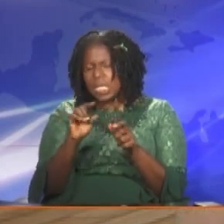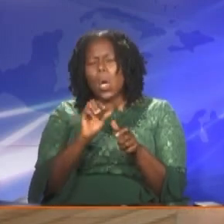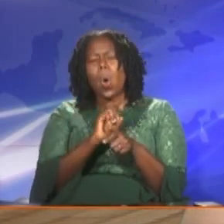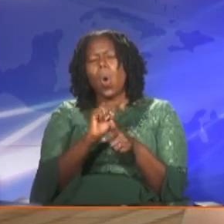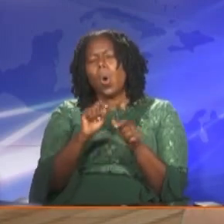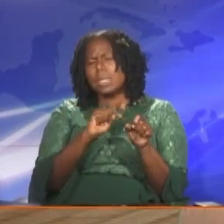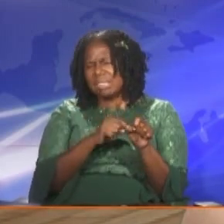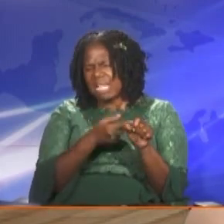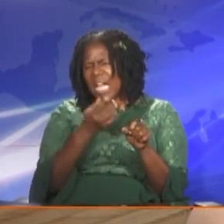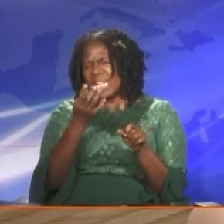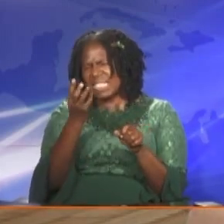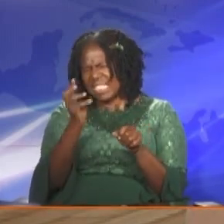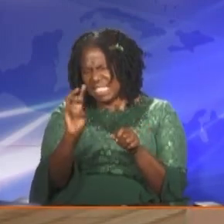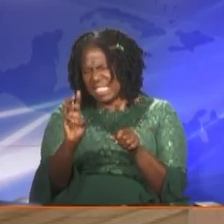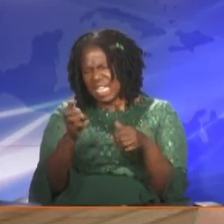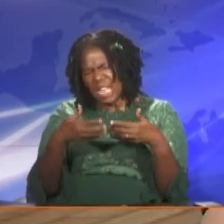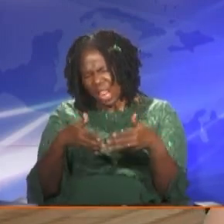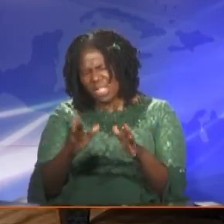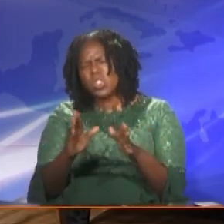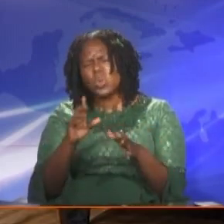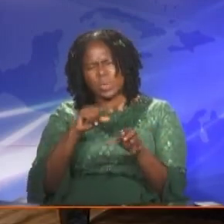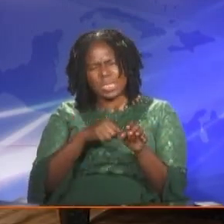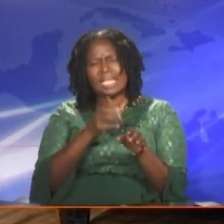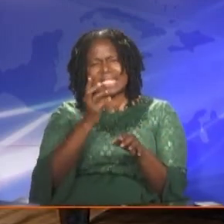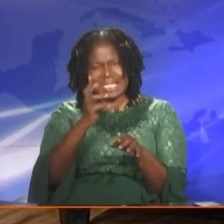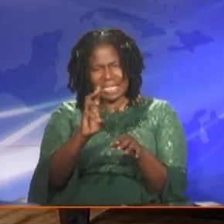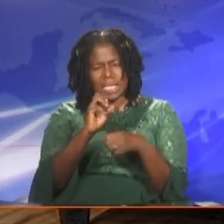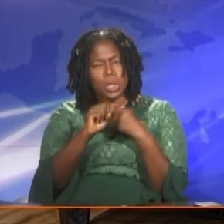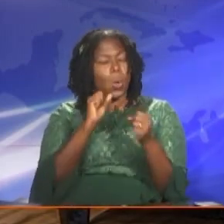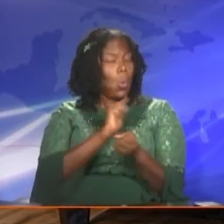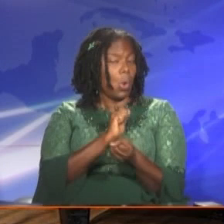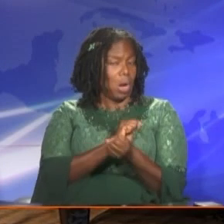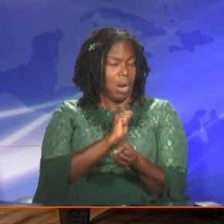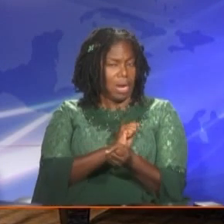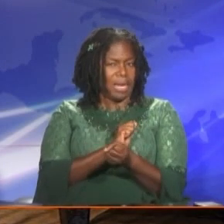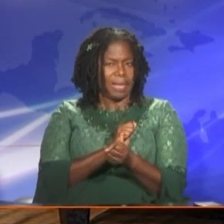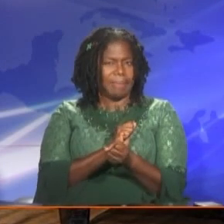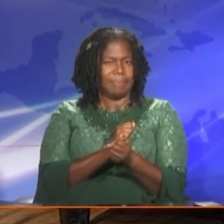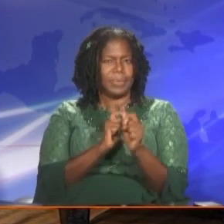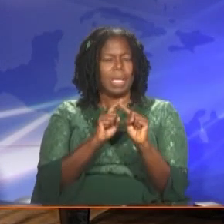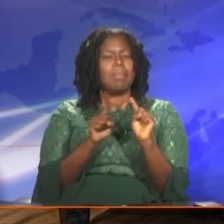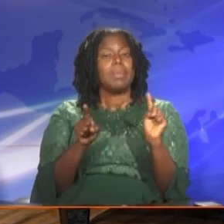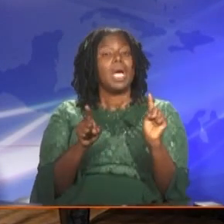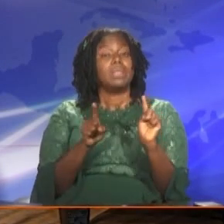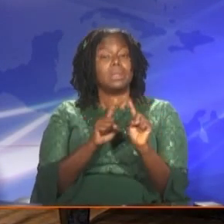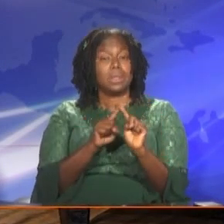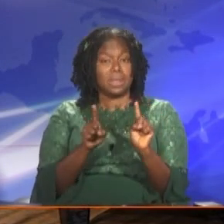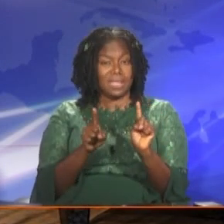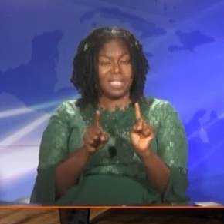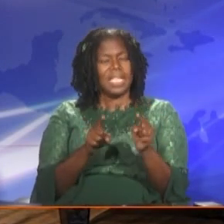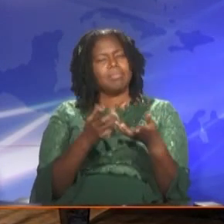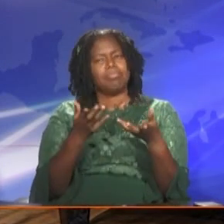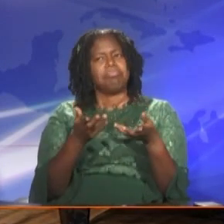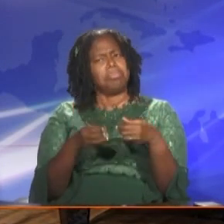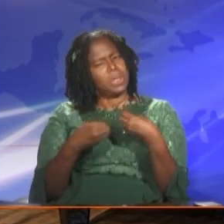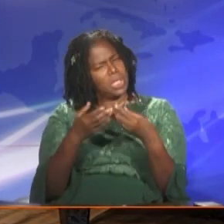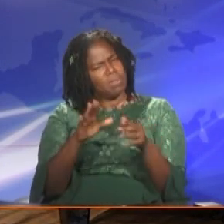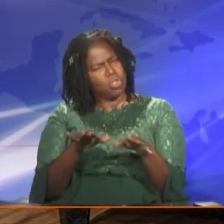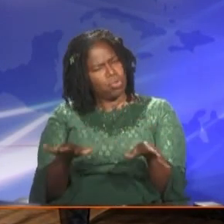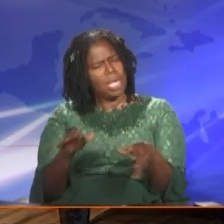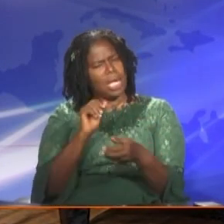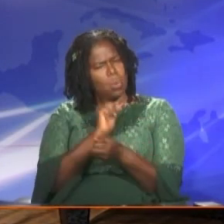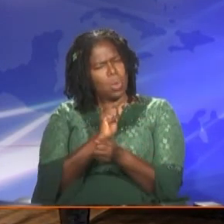16, and that's okay, that's allowed. But there's also the question, children, they say chores. And they say, oh